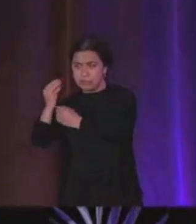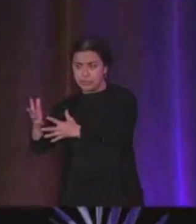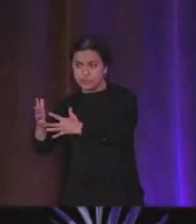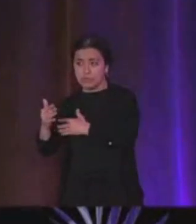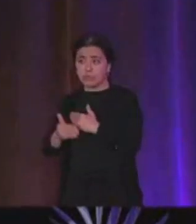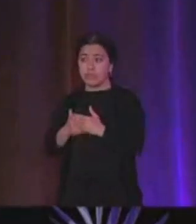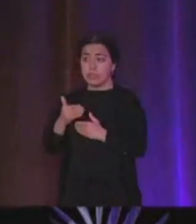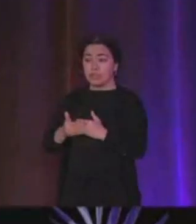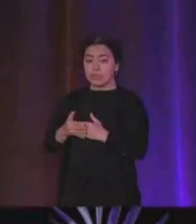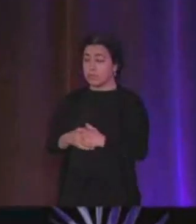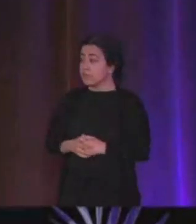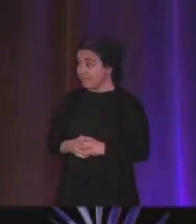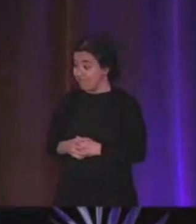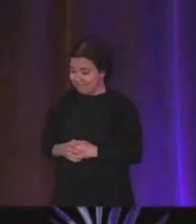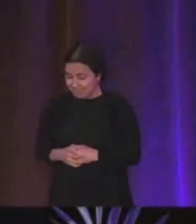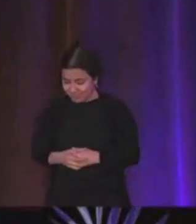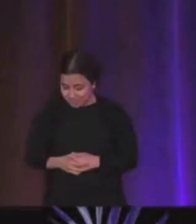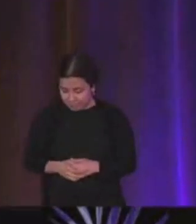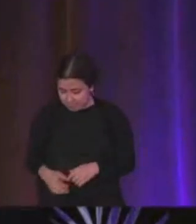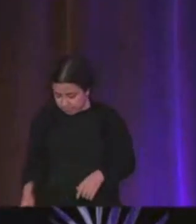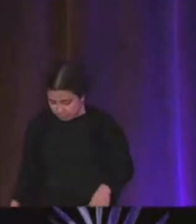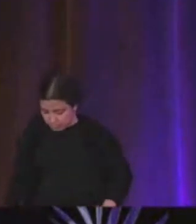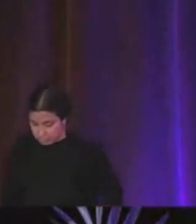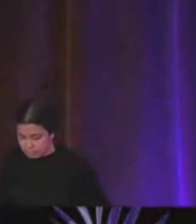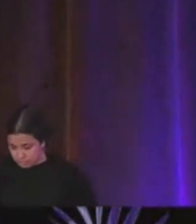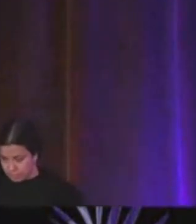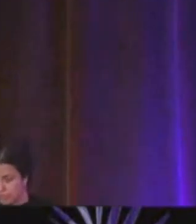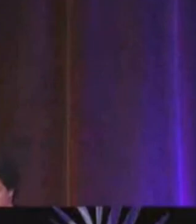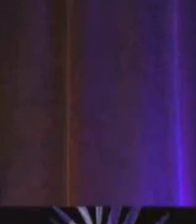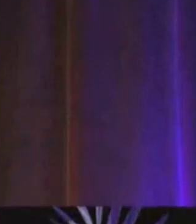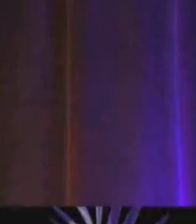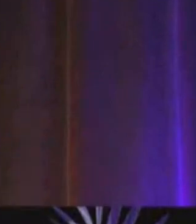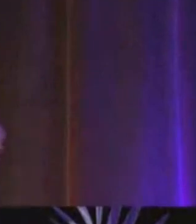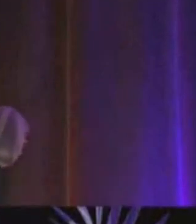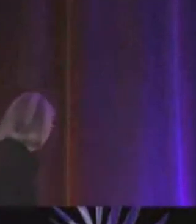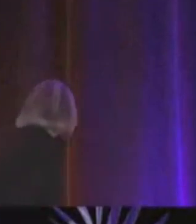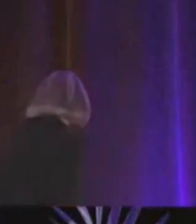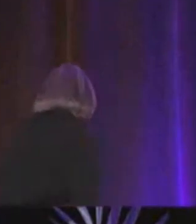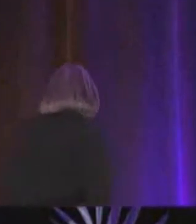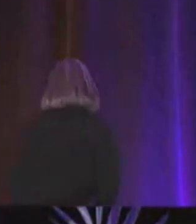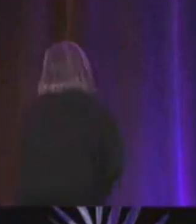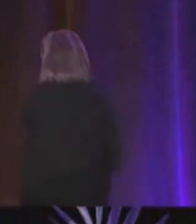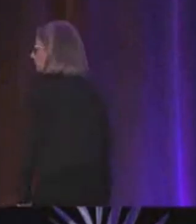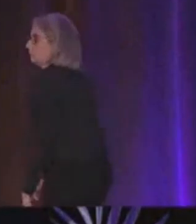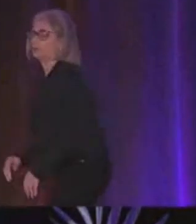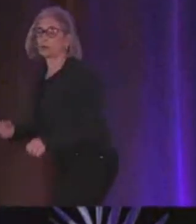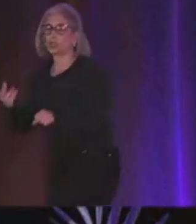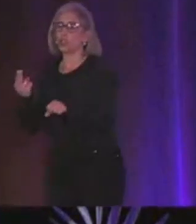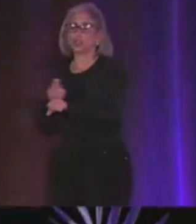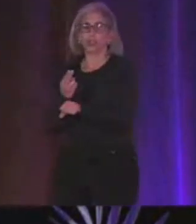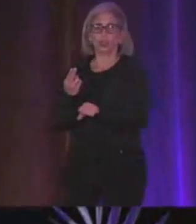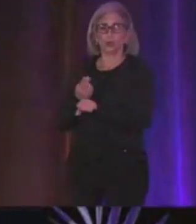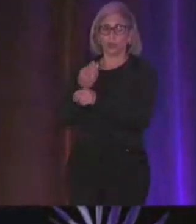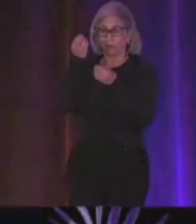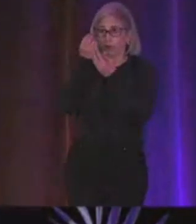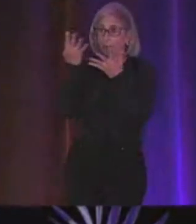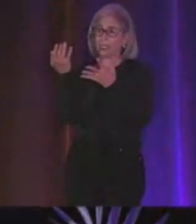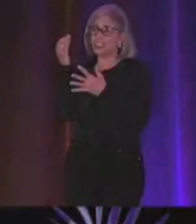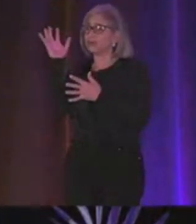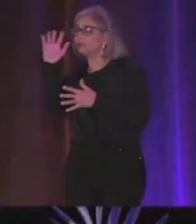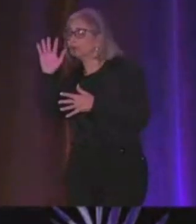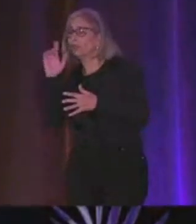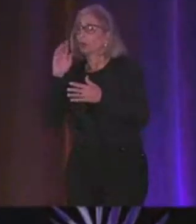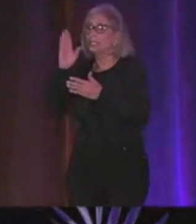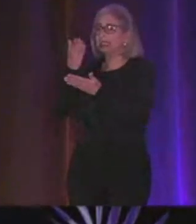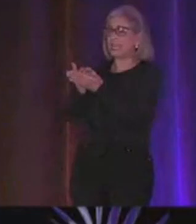Next, so if you're also running machine learning on the cloud and handling, again, the user-sensitive information or just getting the data